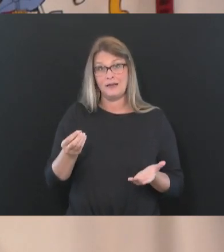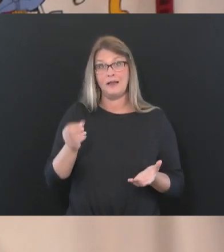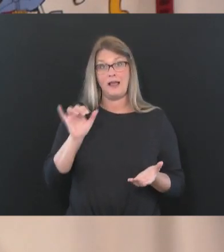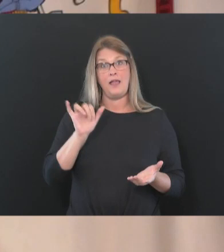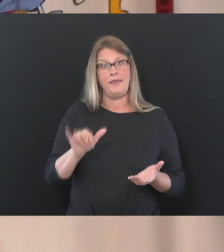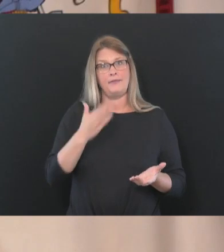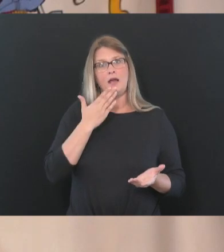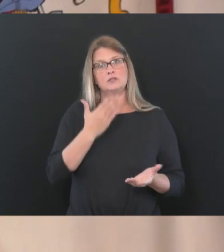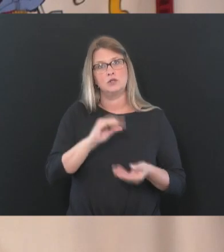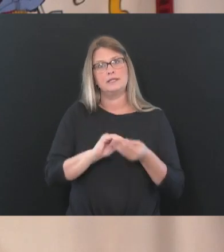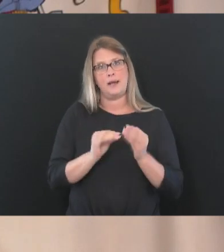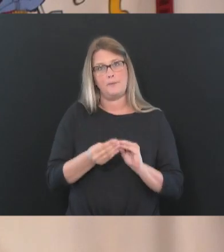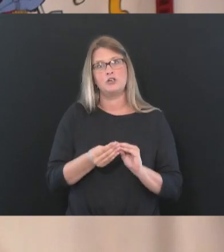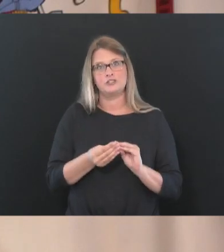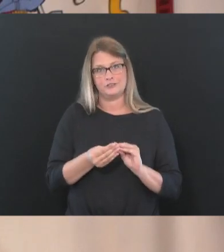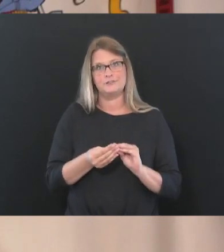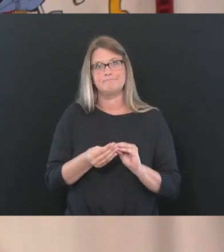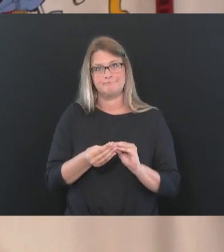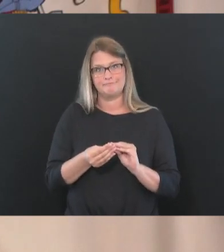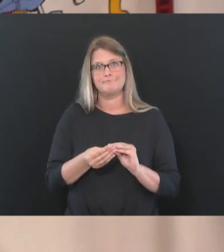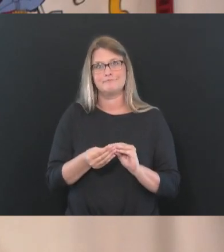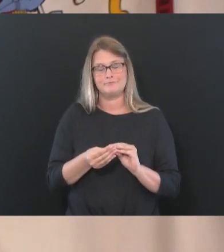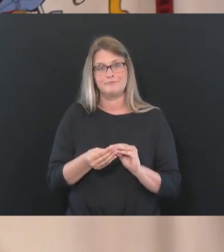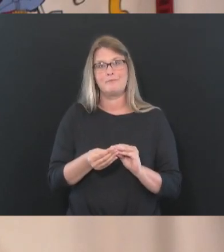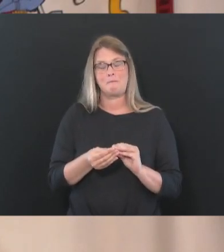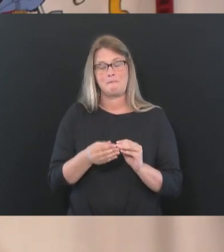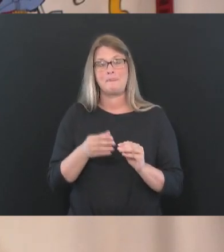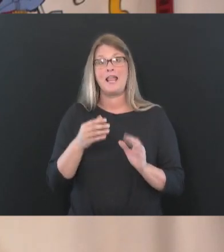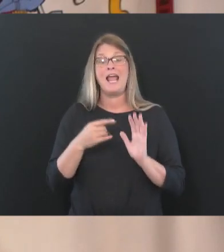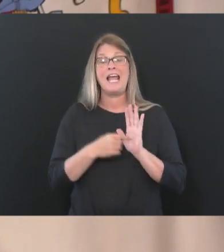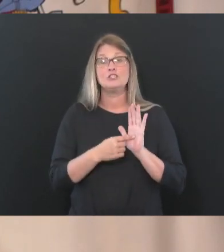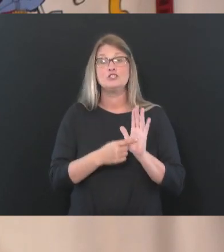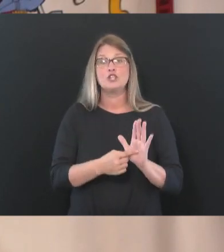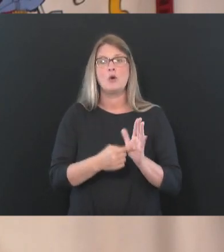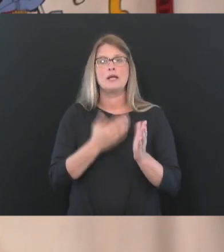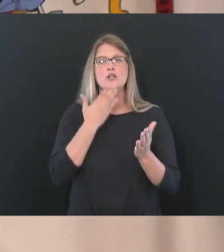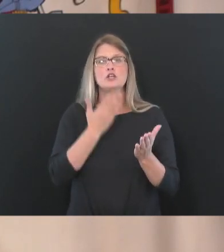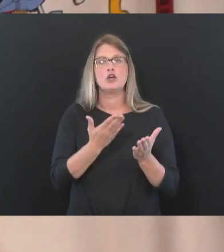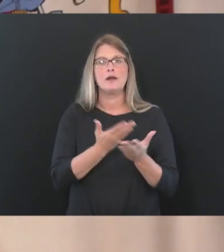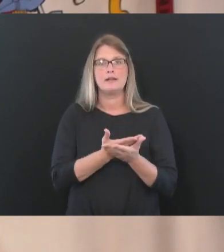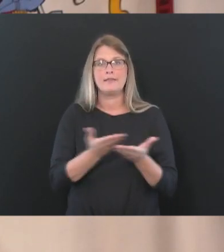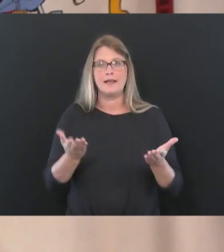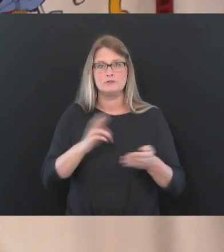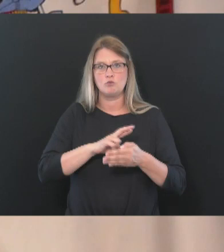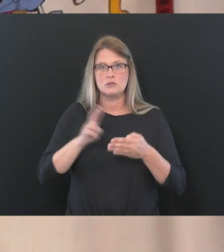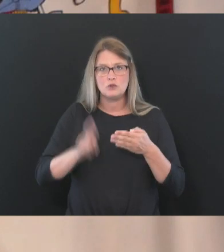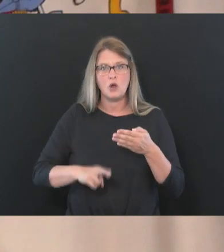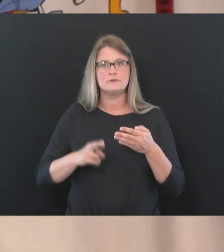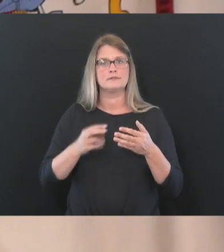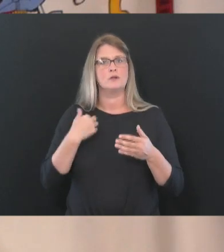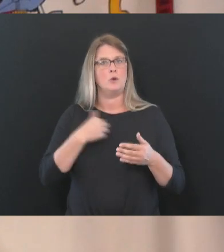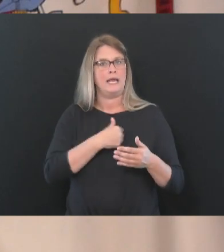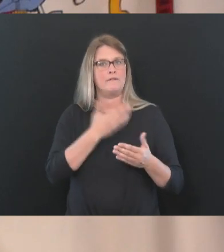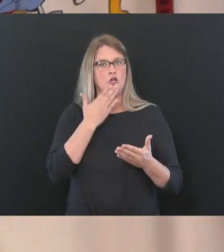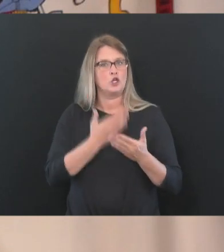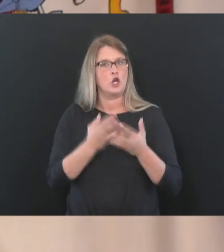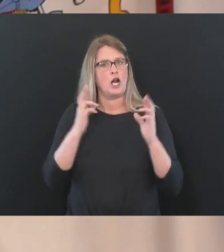good stuff. Now, and it's showing a lot of hope. Now, I